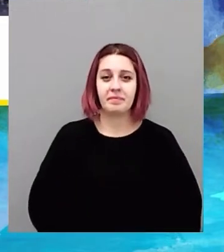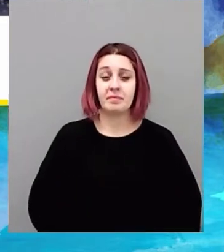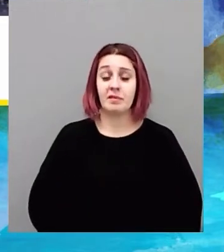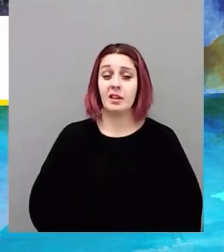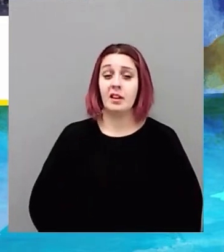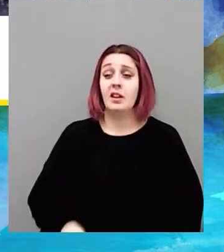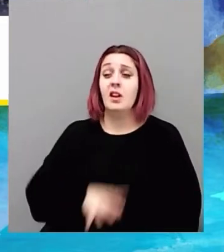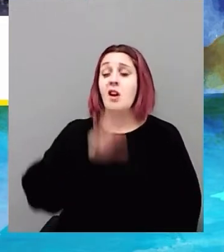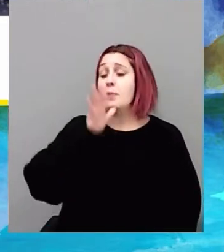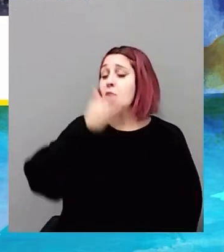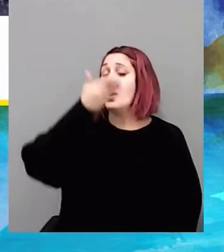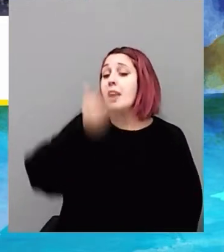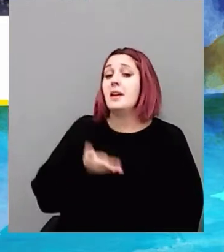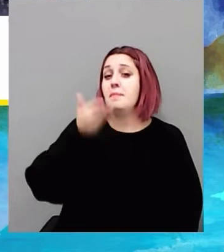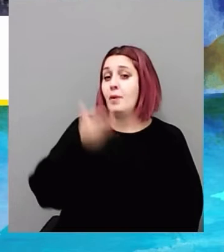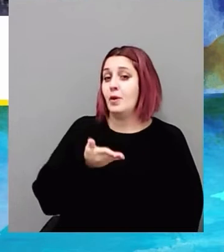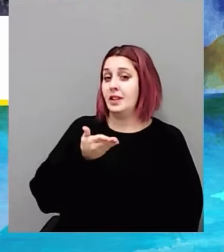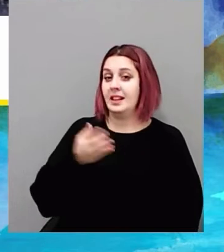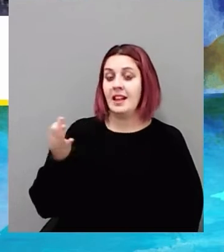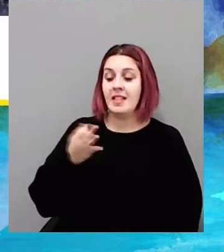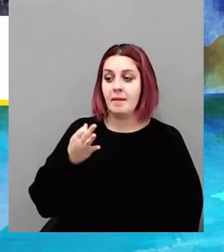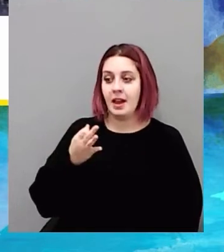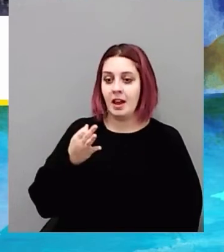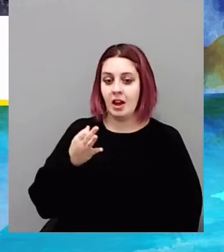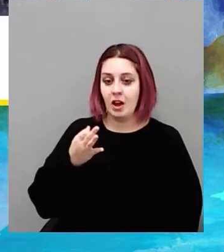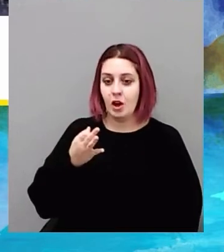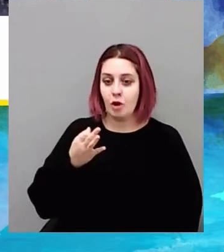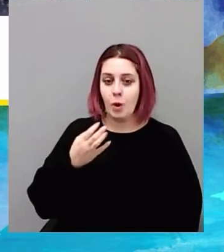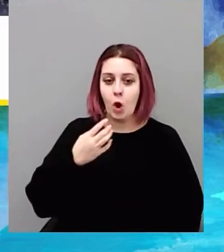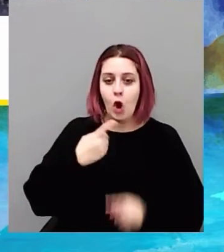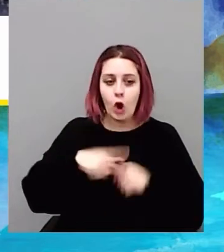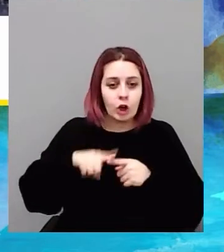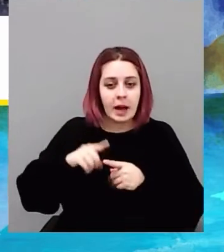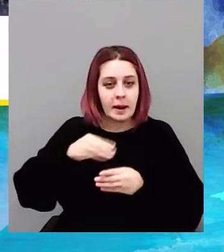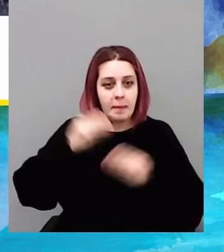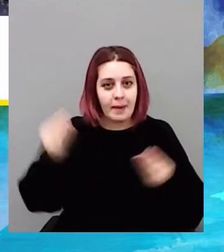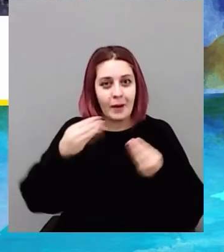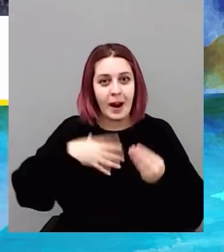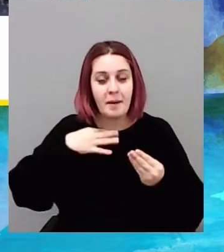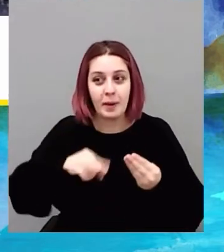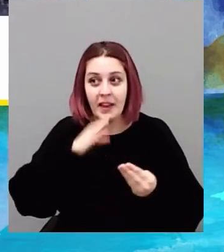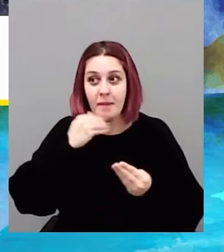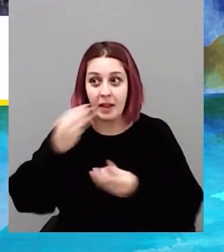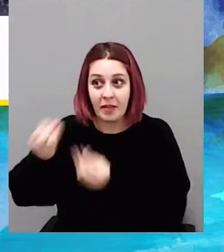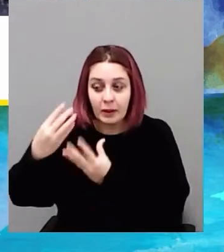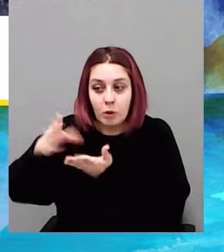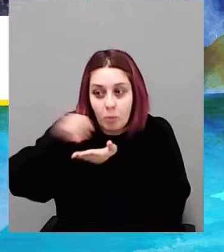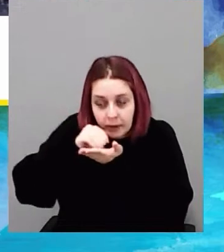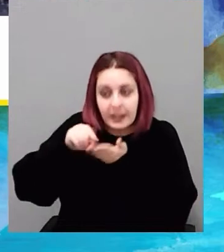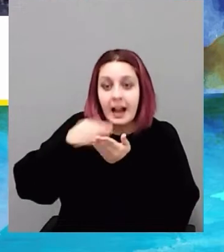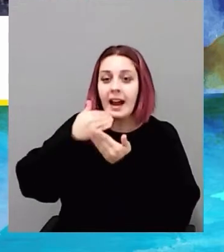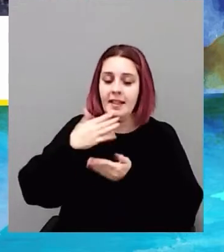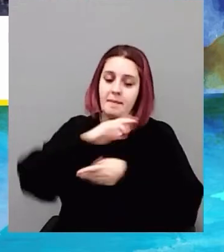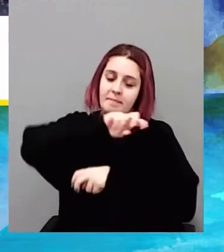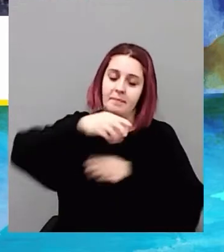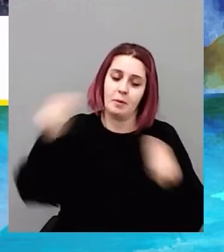ARAS municipality, it was also very important for them to be able, thanks to this feedback and